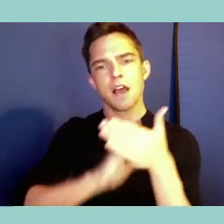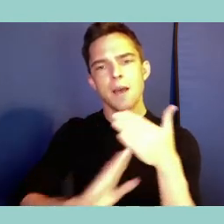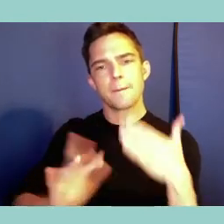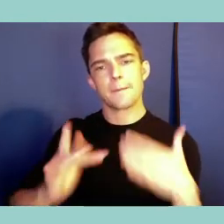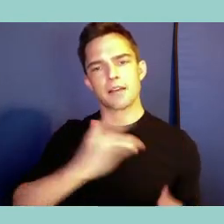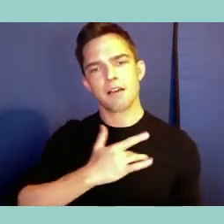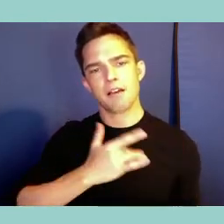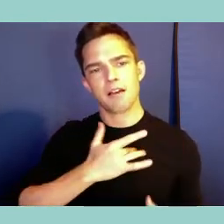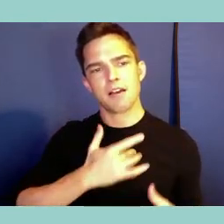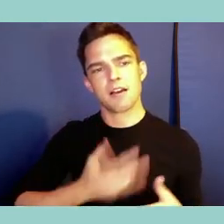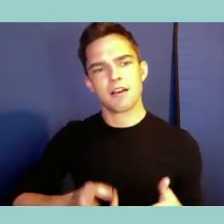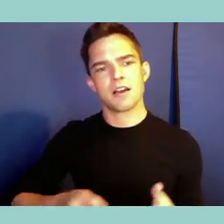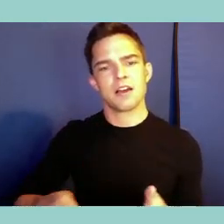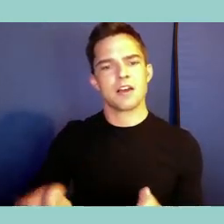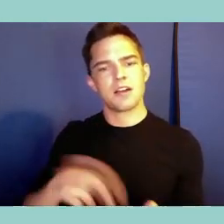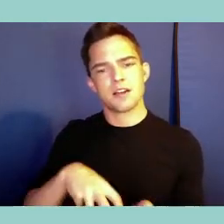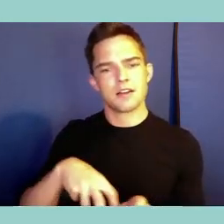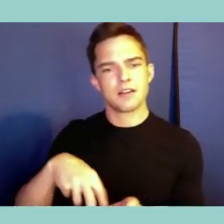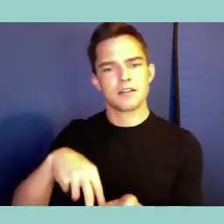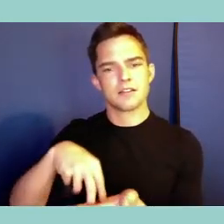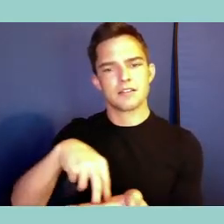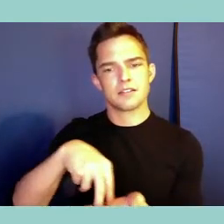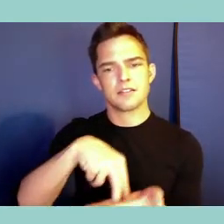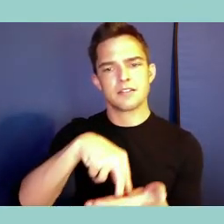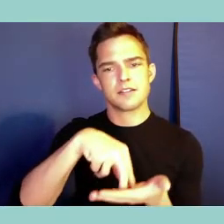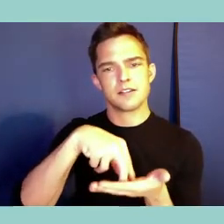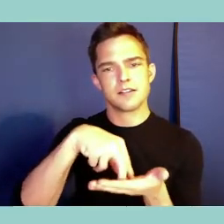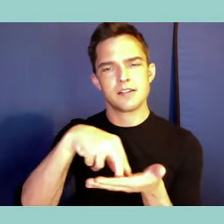mighty hearted.